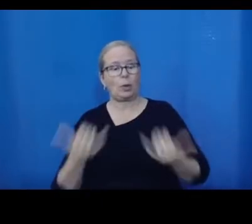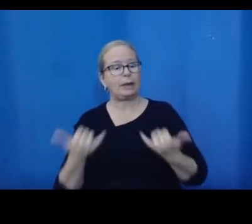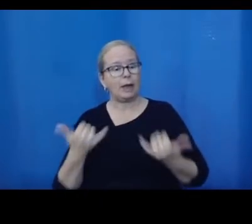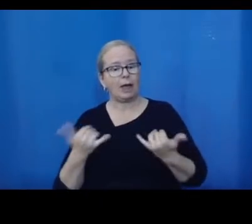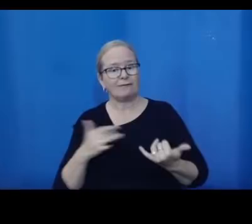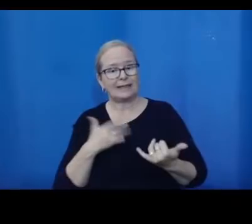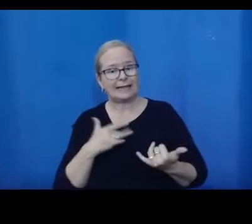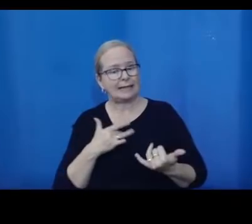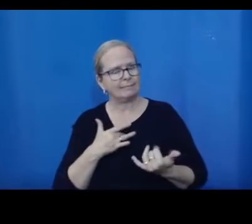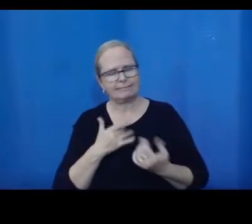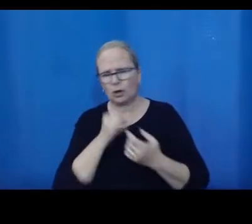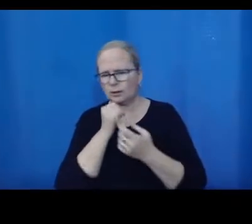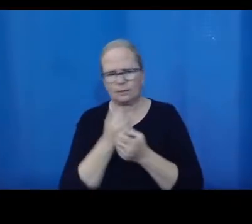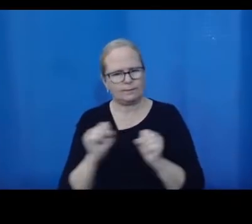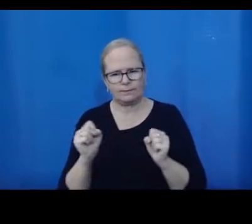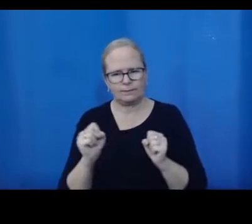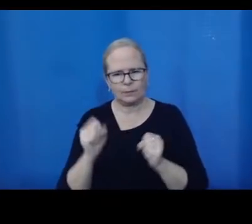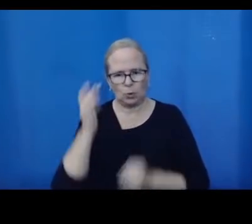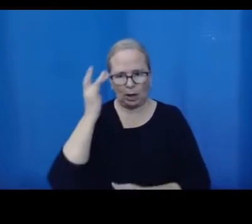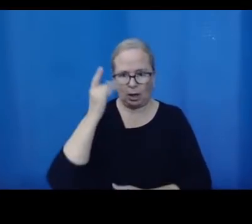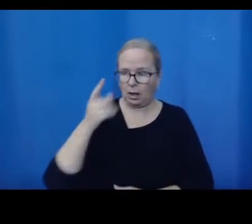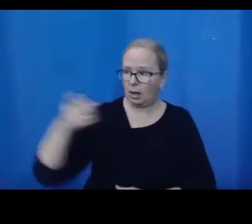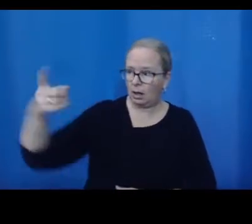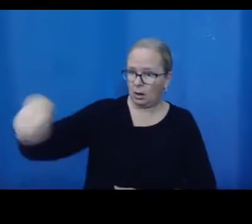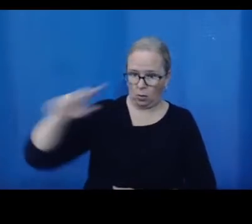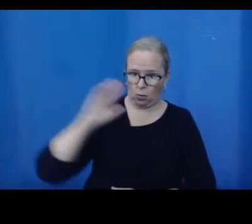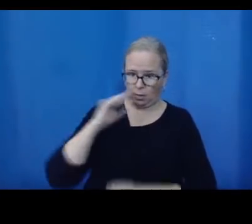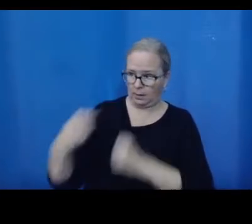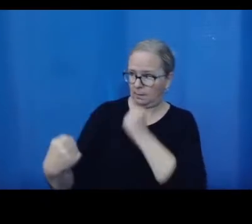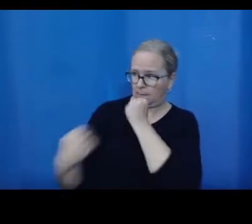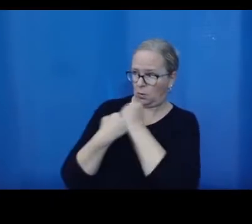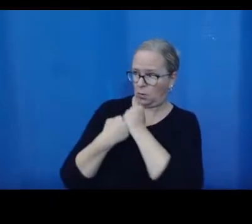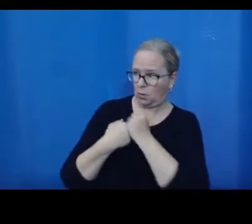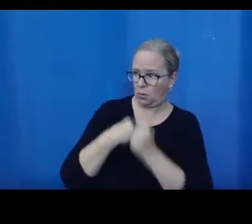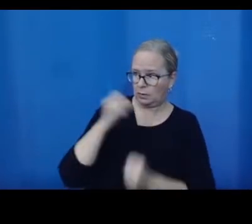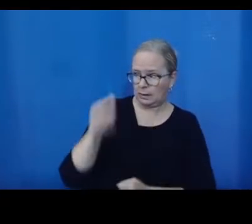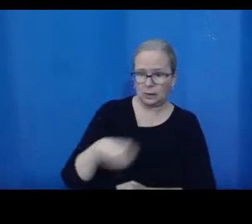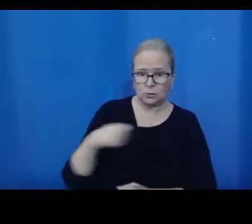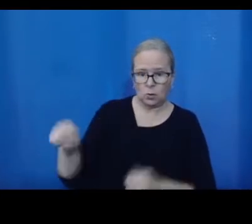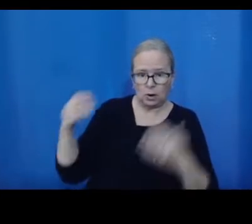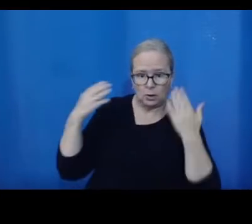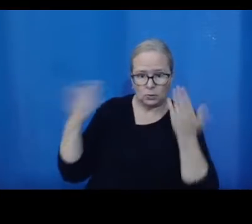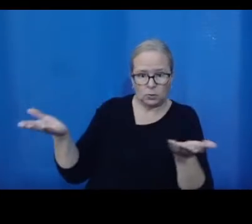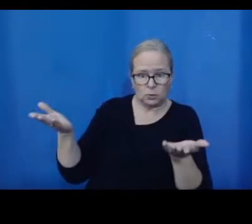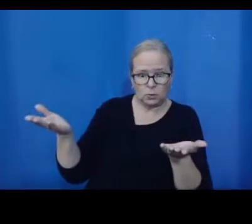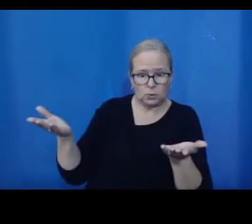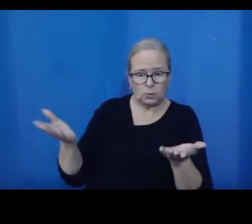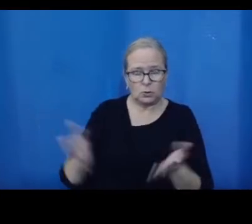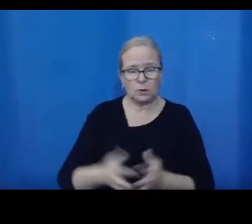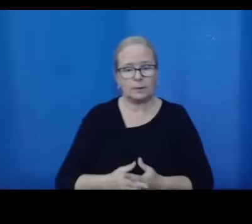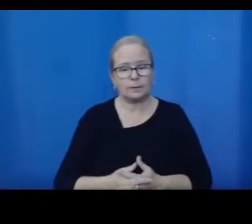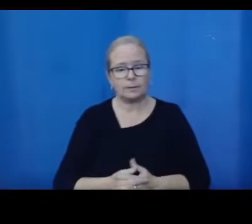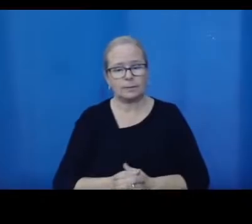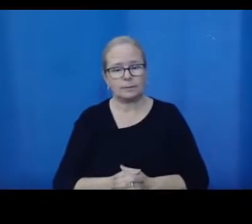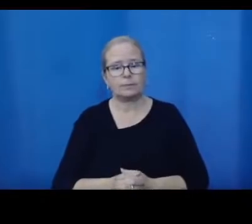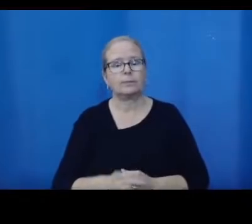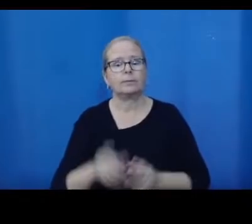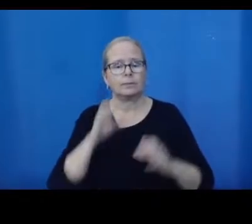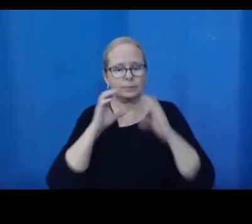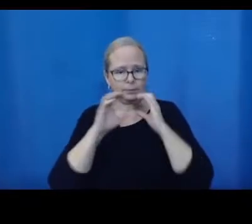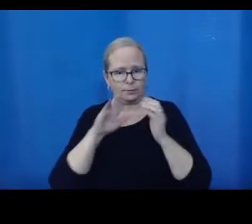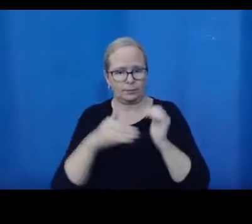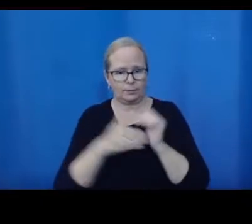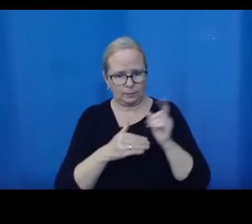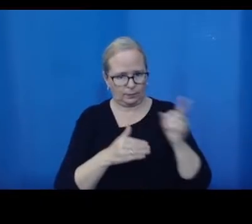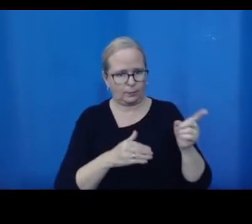I started this briefing today by talking about the fact that this was the beginning of a